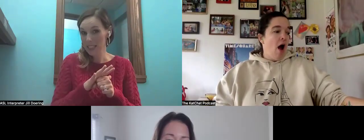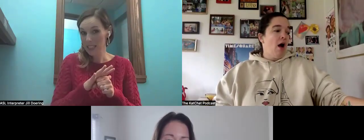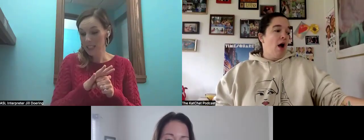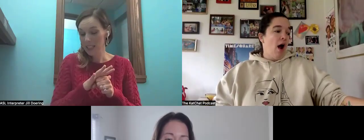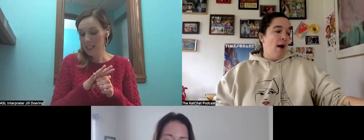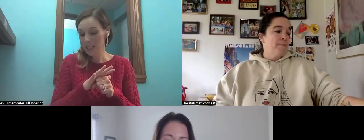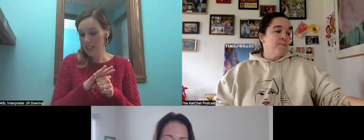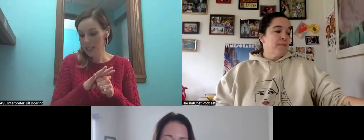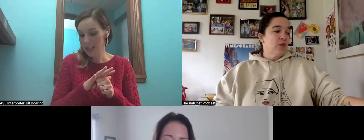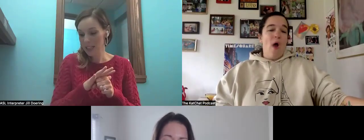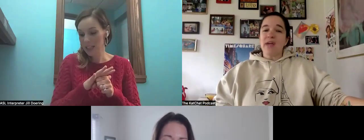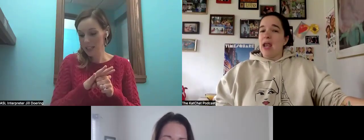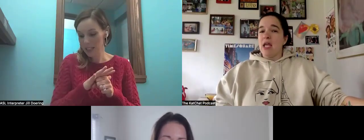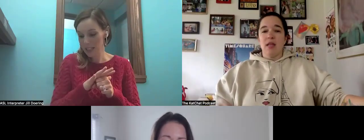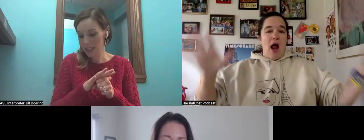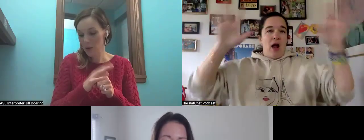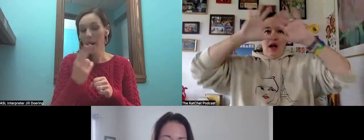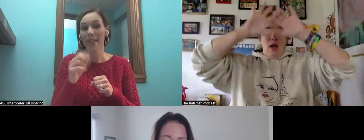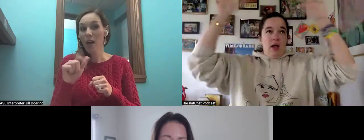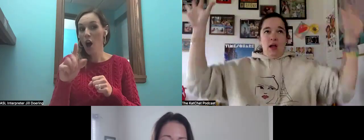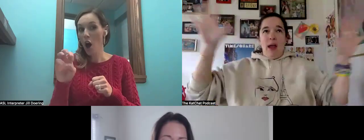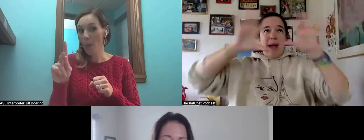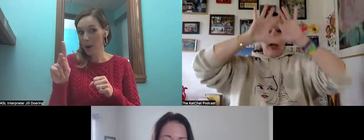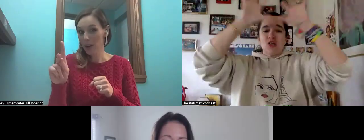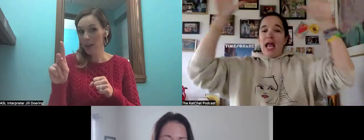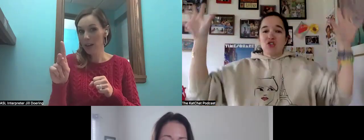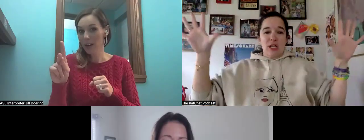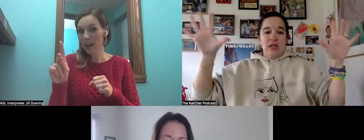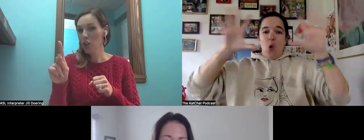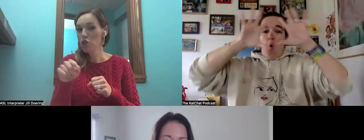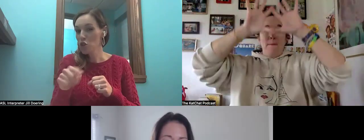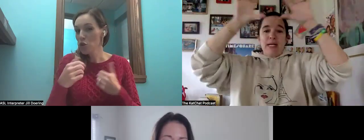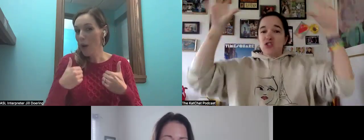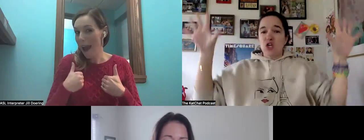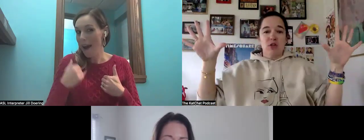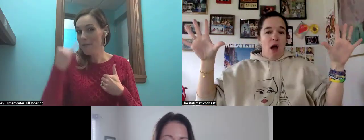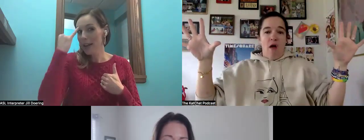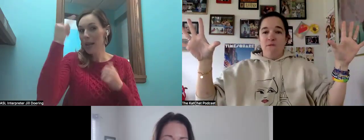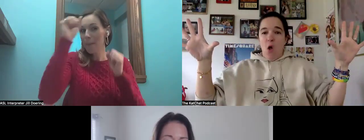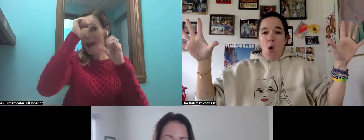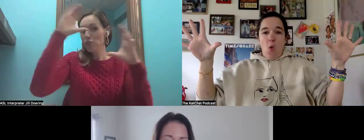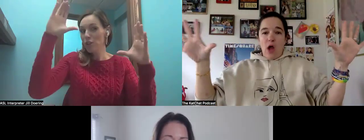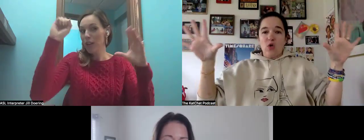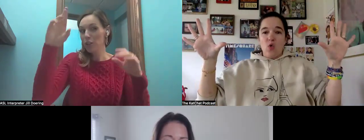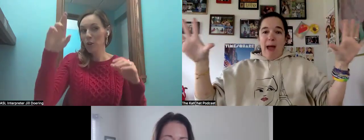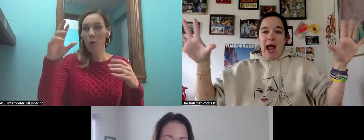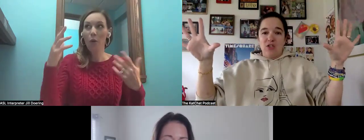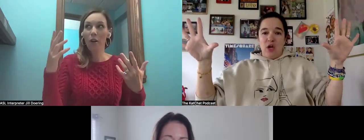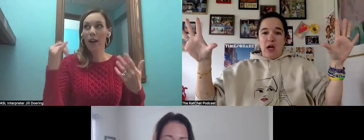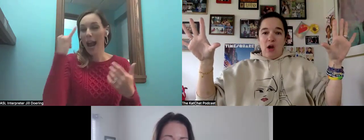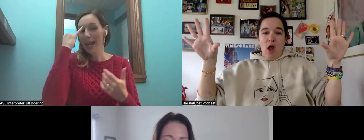Hallmark, do you have any like imagination or pictures what do